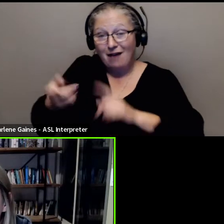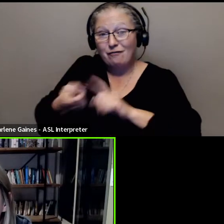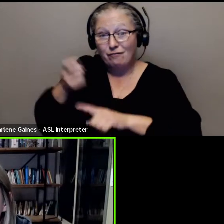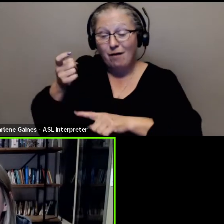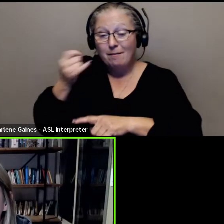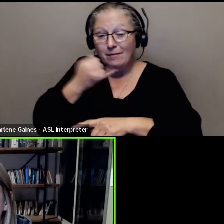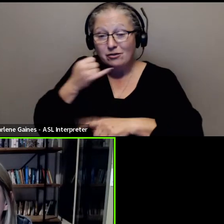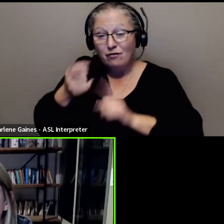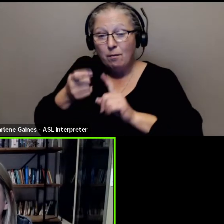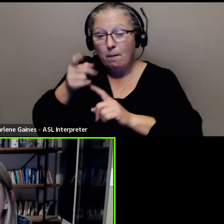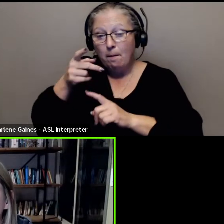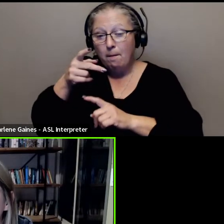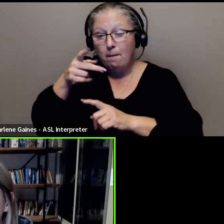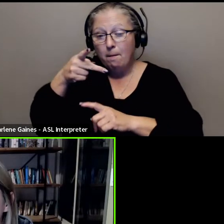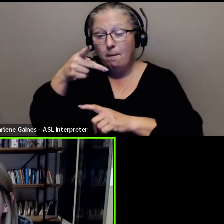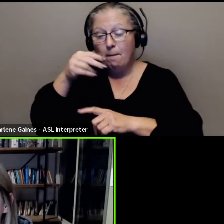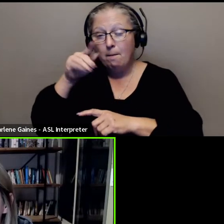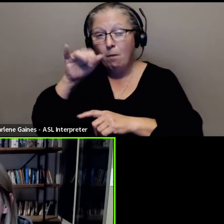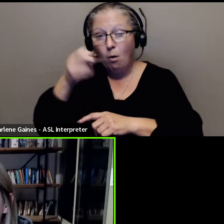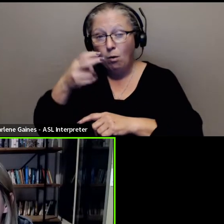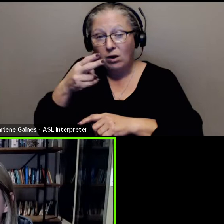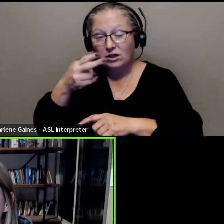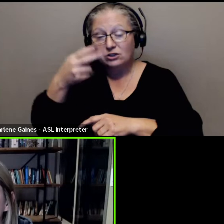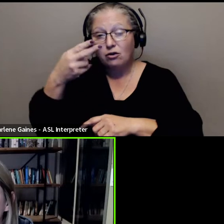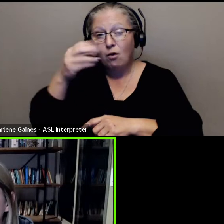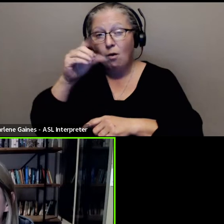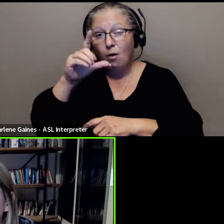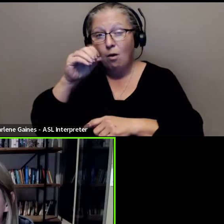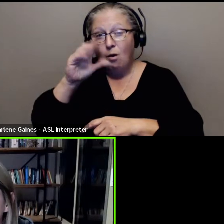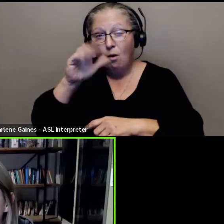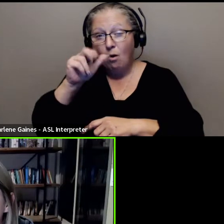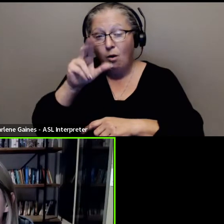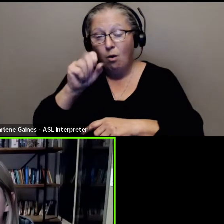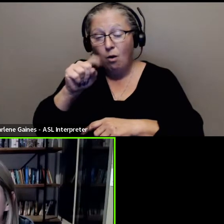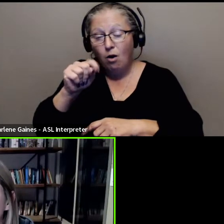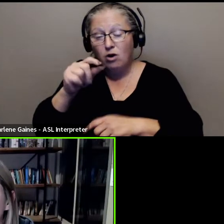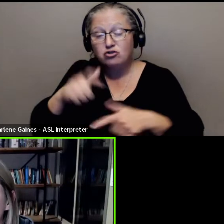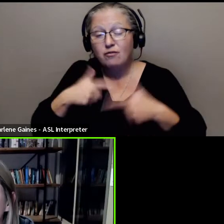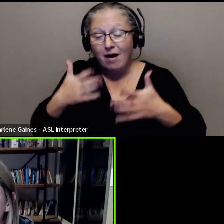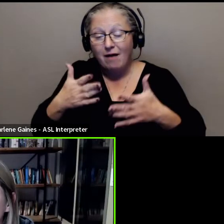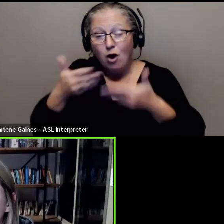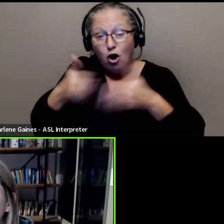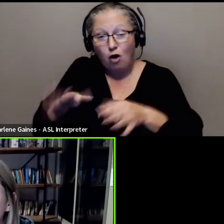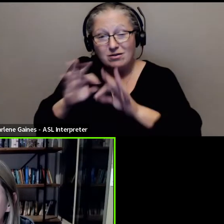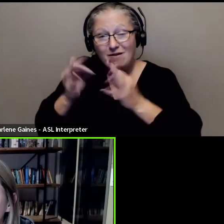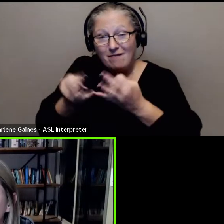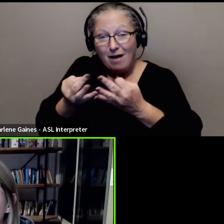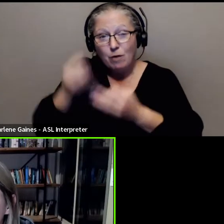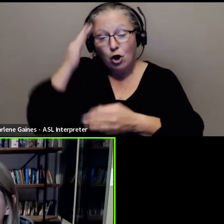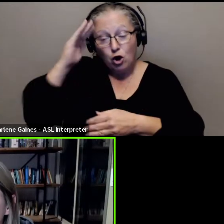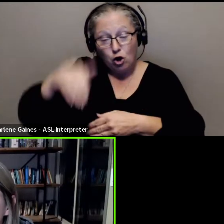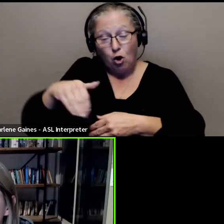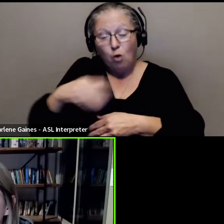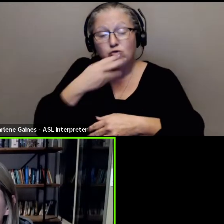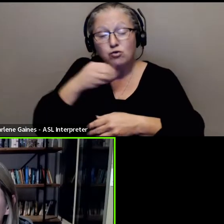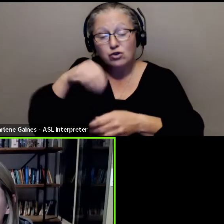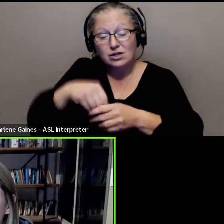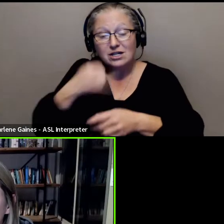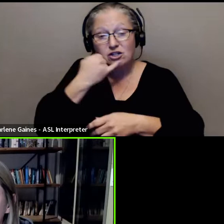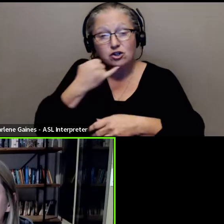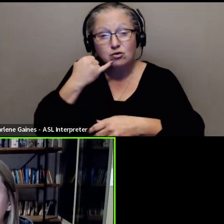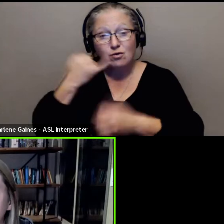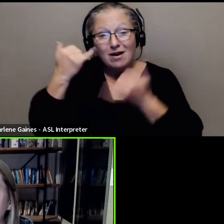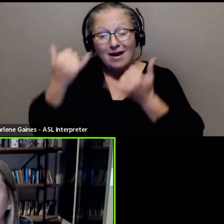to Polish Holocaust survivors that have lost family, to know that there are Jews in Israel that